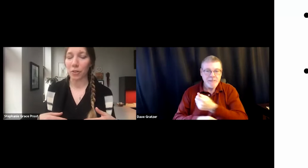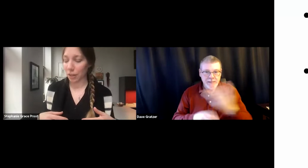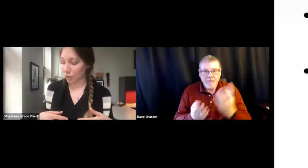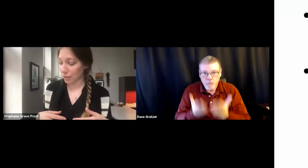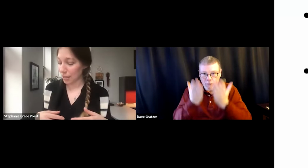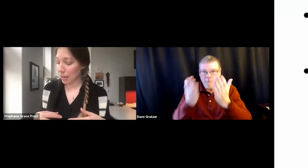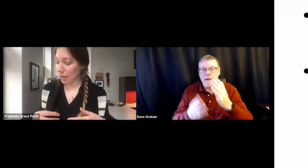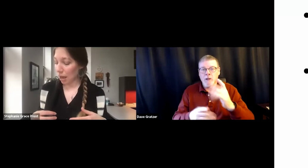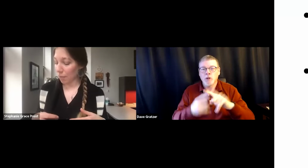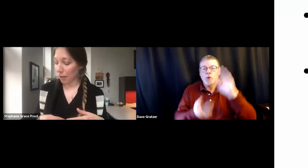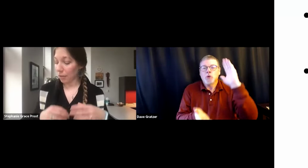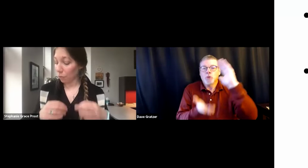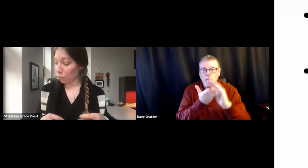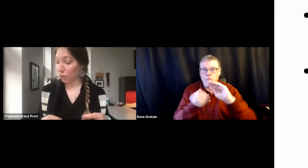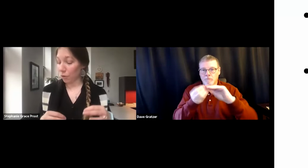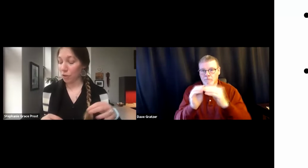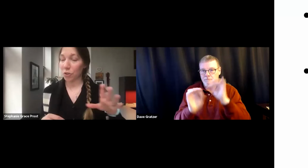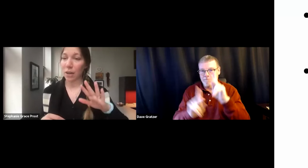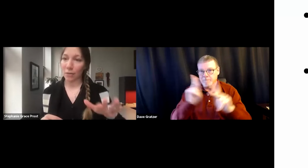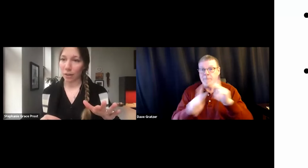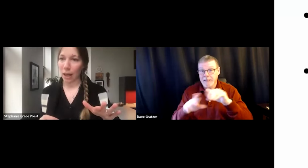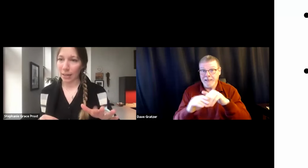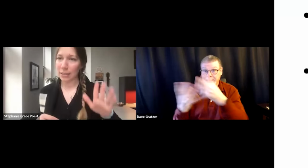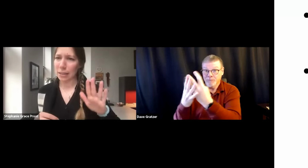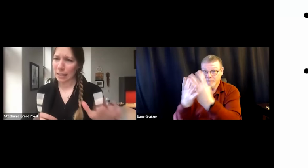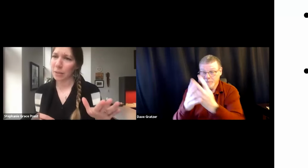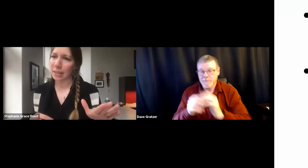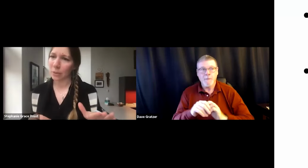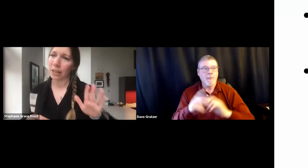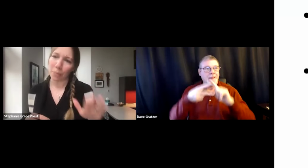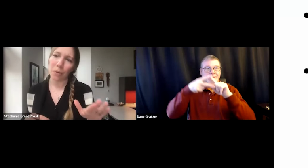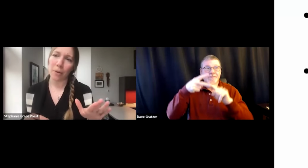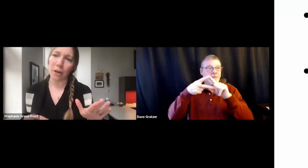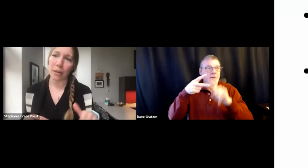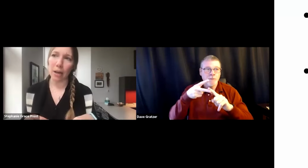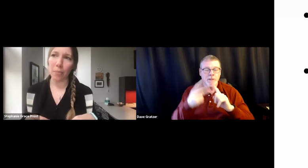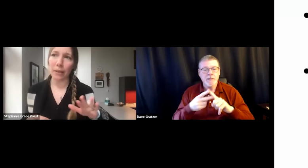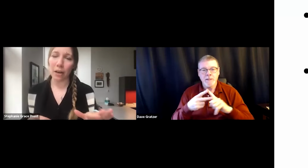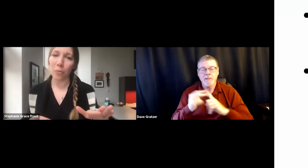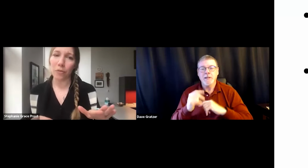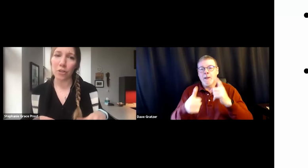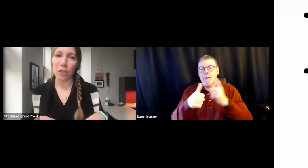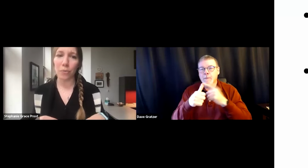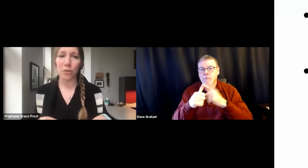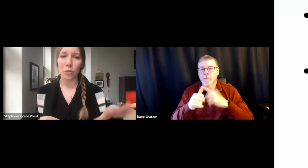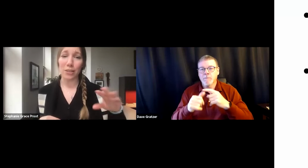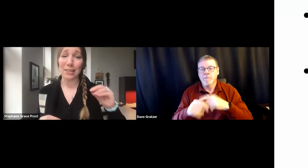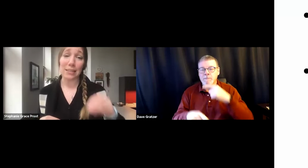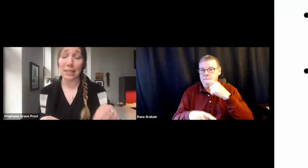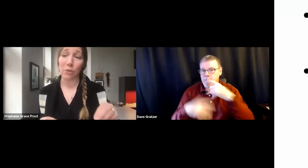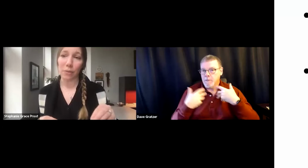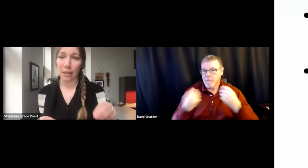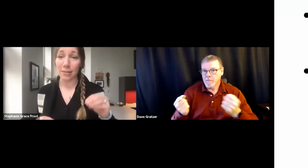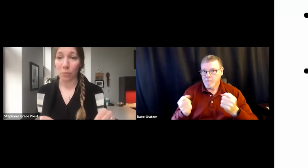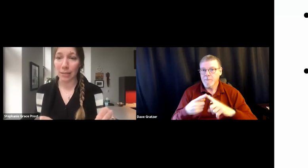people in corrections. And the first two kind of align explicitly with like a primary public health prevention approach, which is